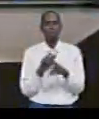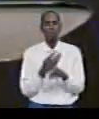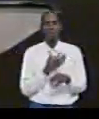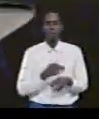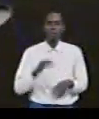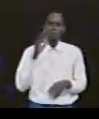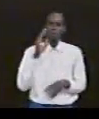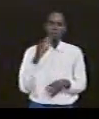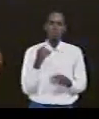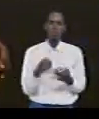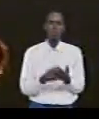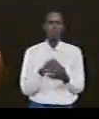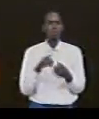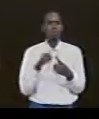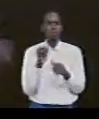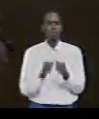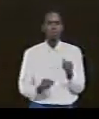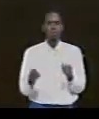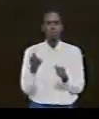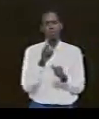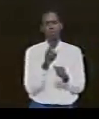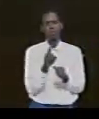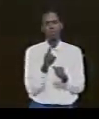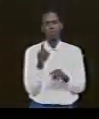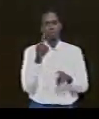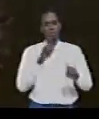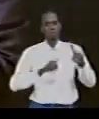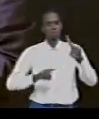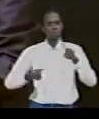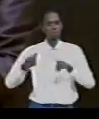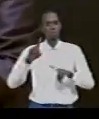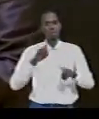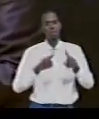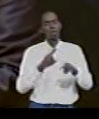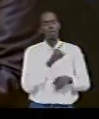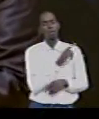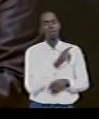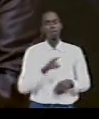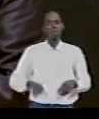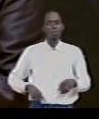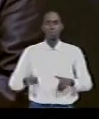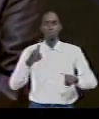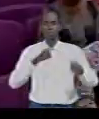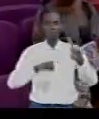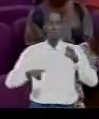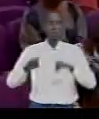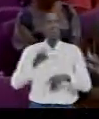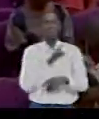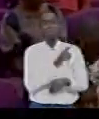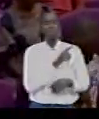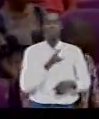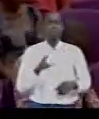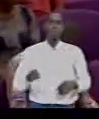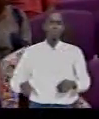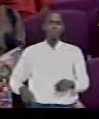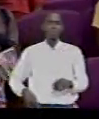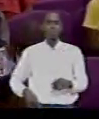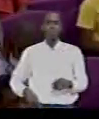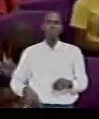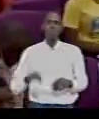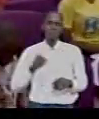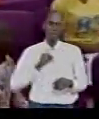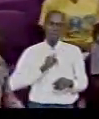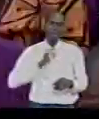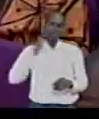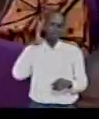gospel to every creature. Say, Lord. Say, Lord. I